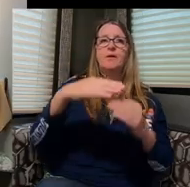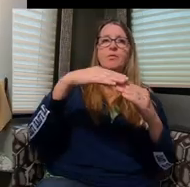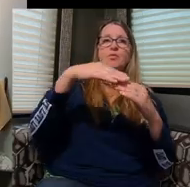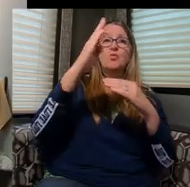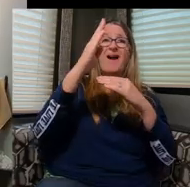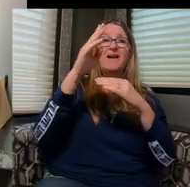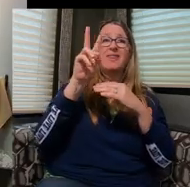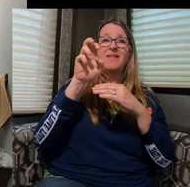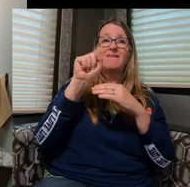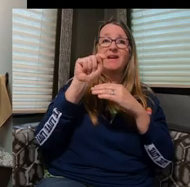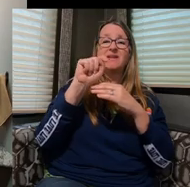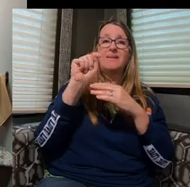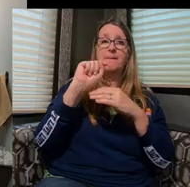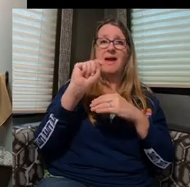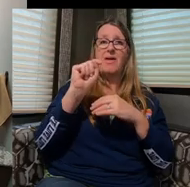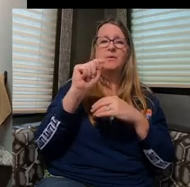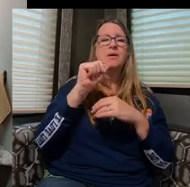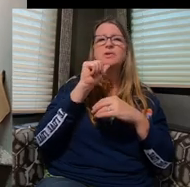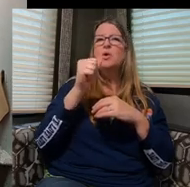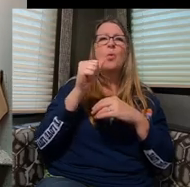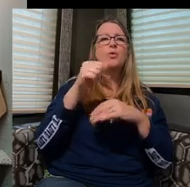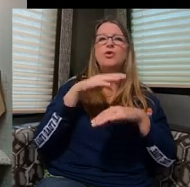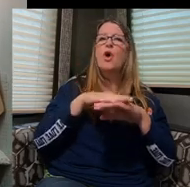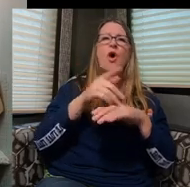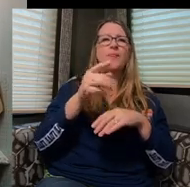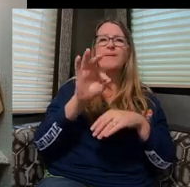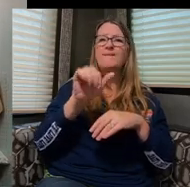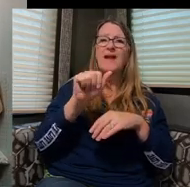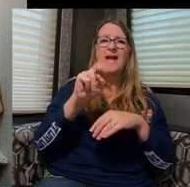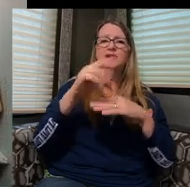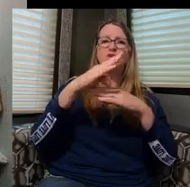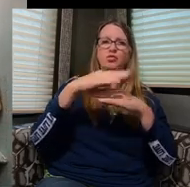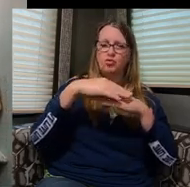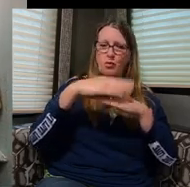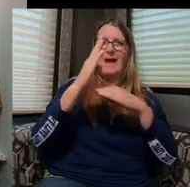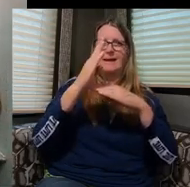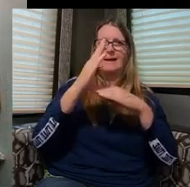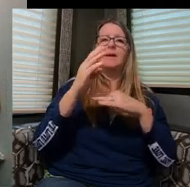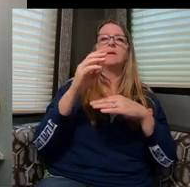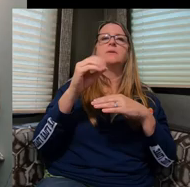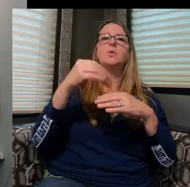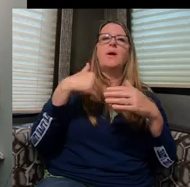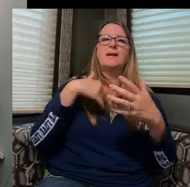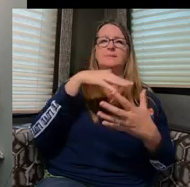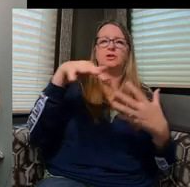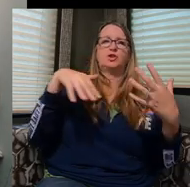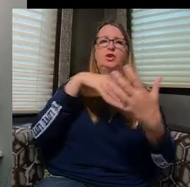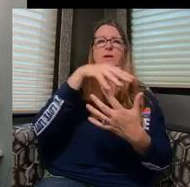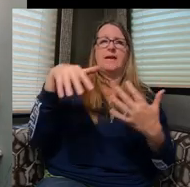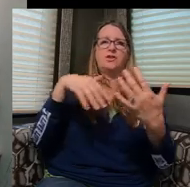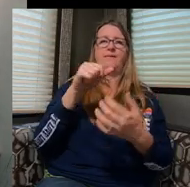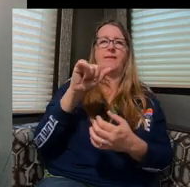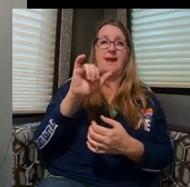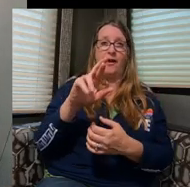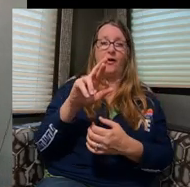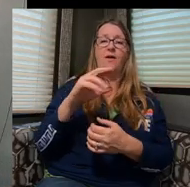Crack your vent in the bathroom. Don't turn the fan on, just crack it, just that way you get a little